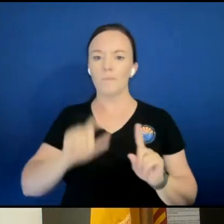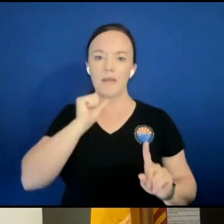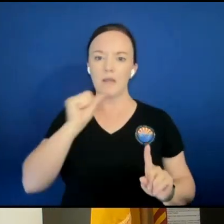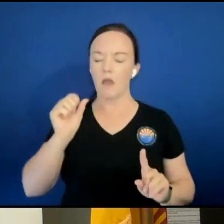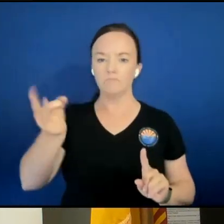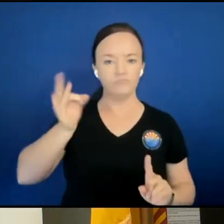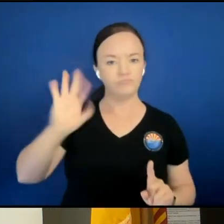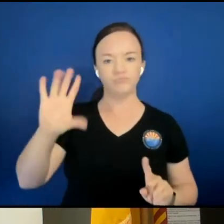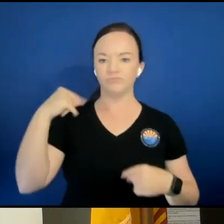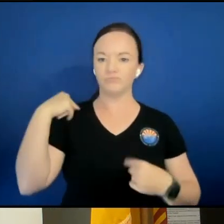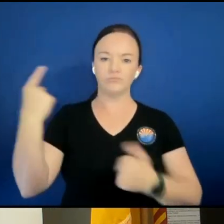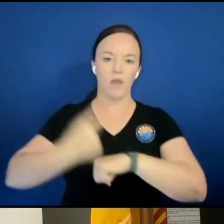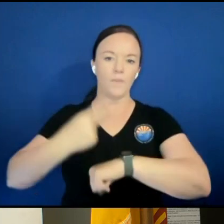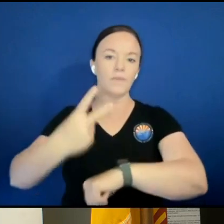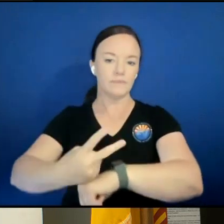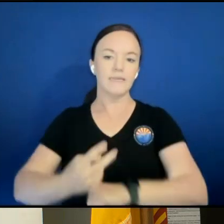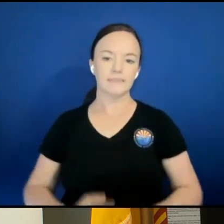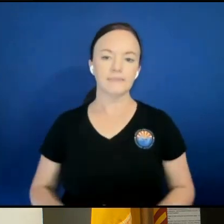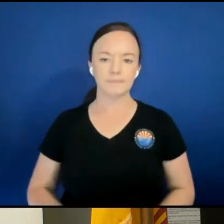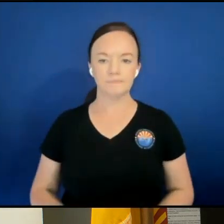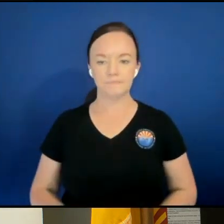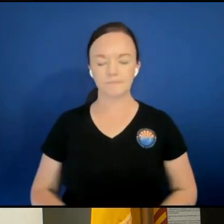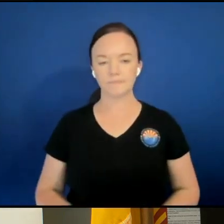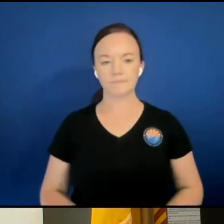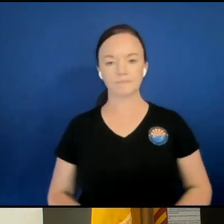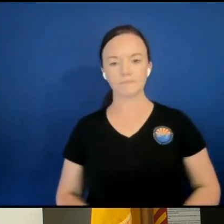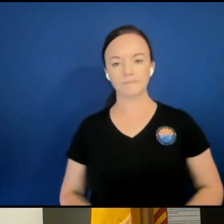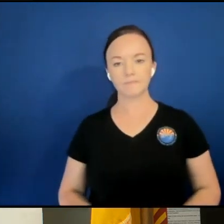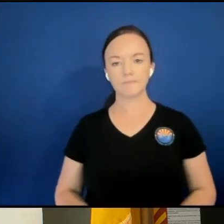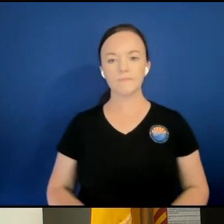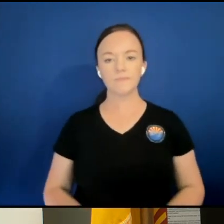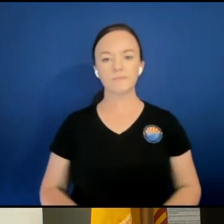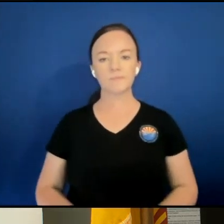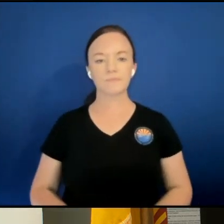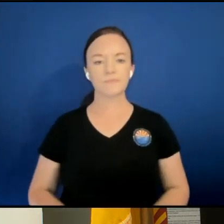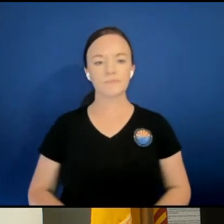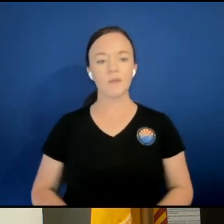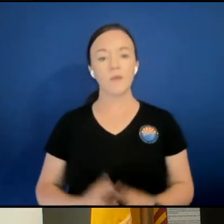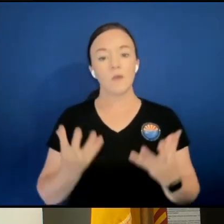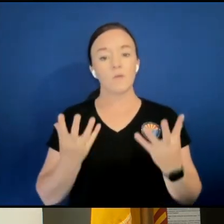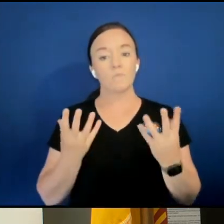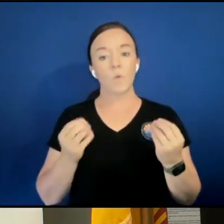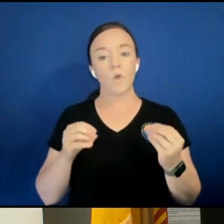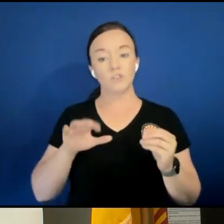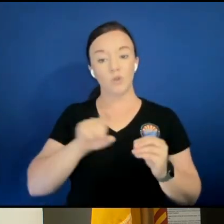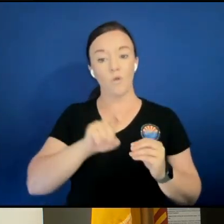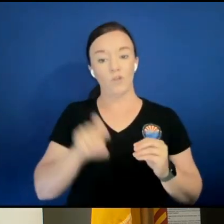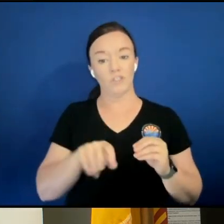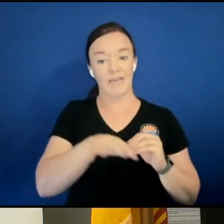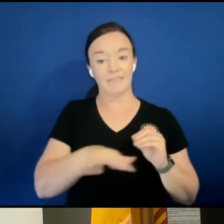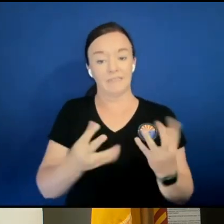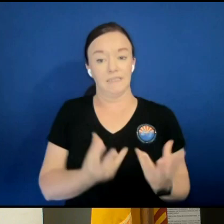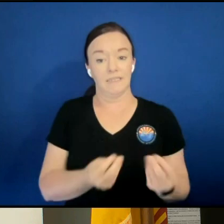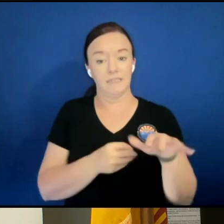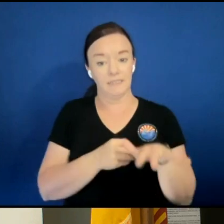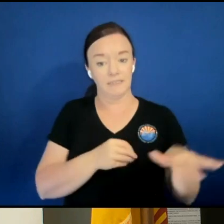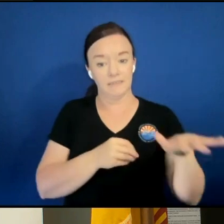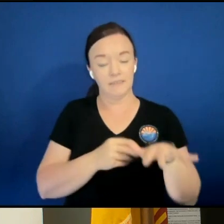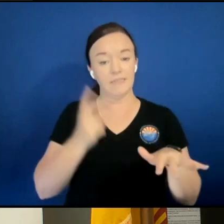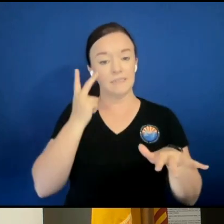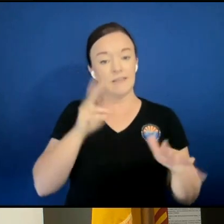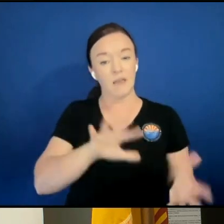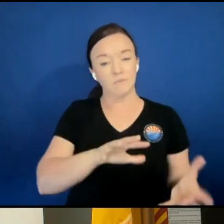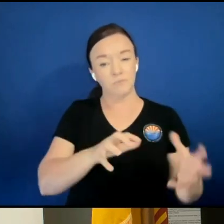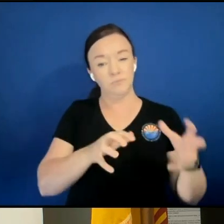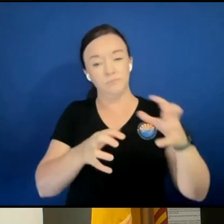saw the past couple of days. And then looking at this area of moisture down here over Texas, you can see it streaming in out of the Gulf